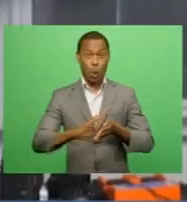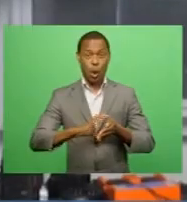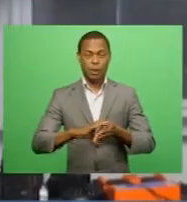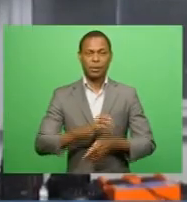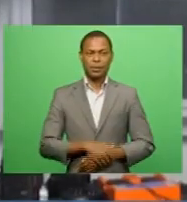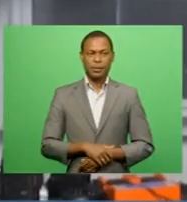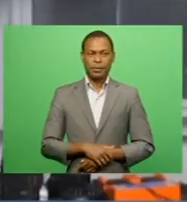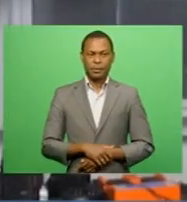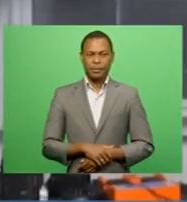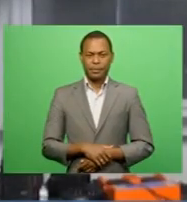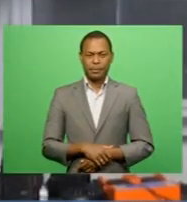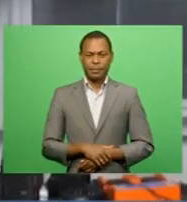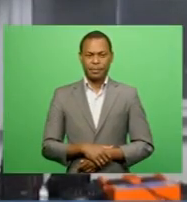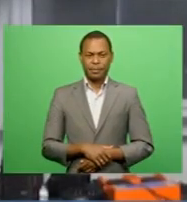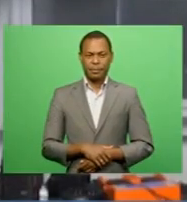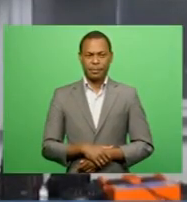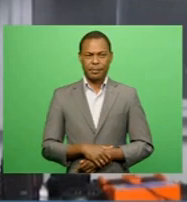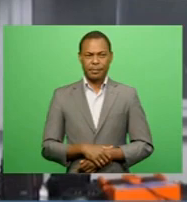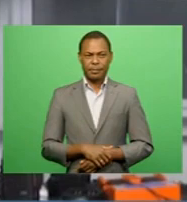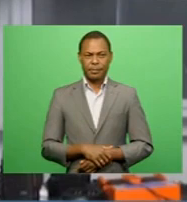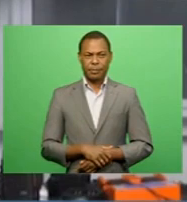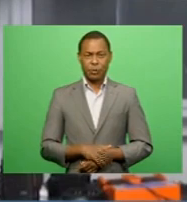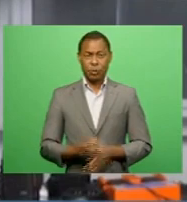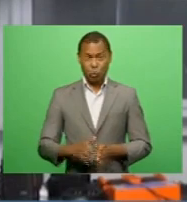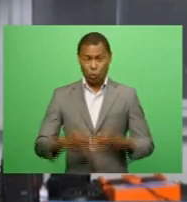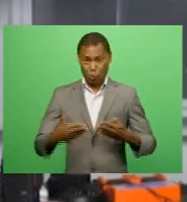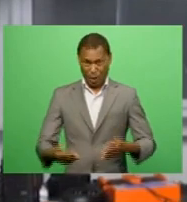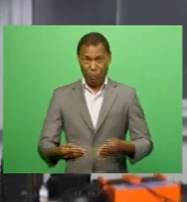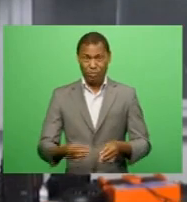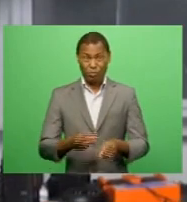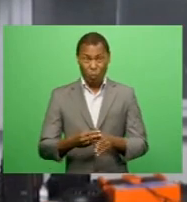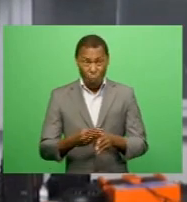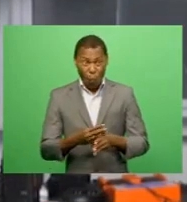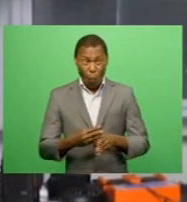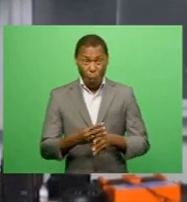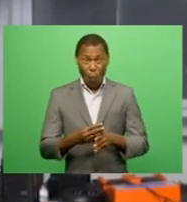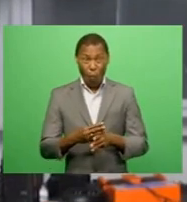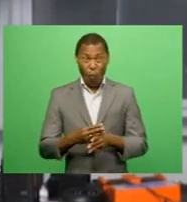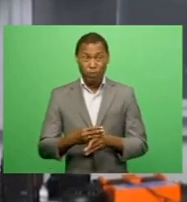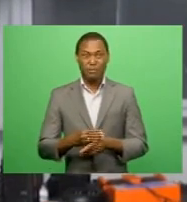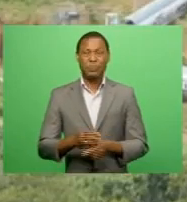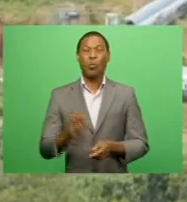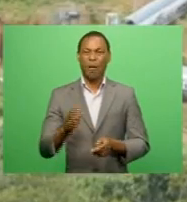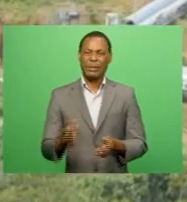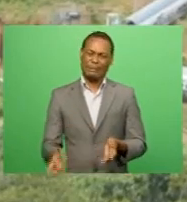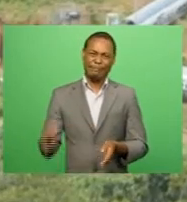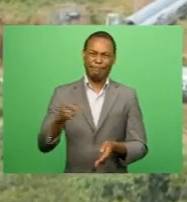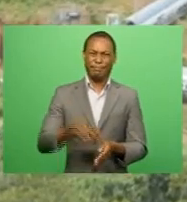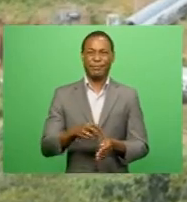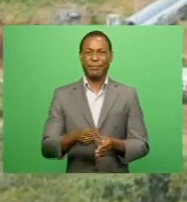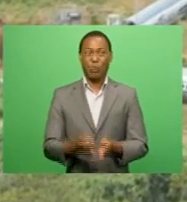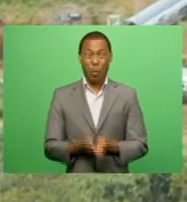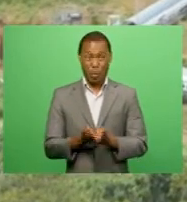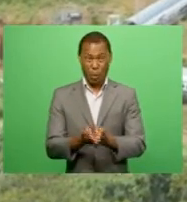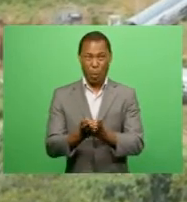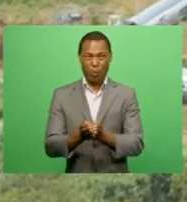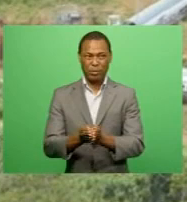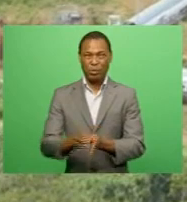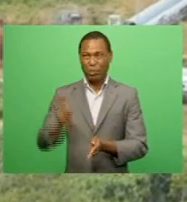conveys which we transfer our chips from our shipment to the boat. 5 conveys